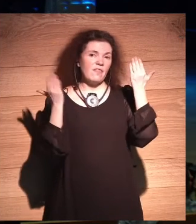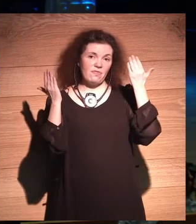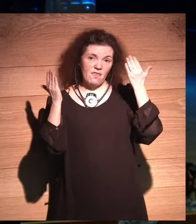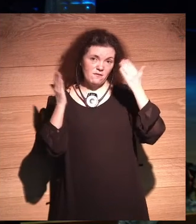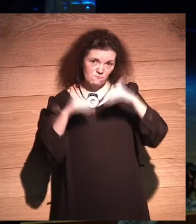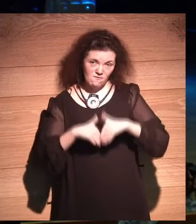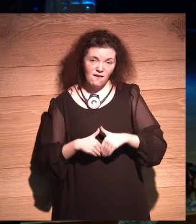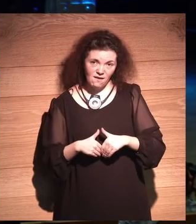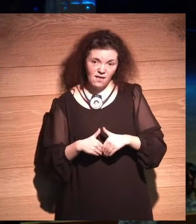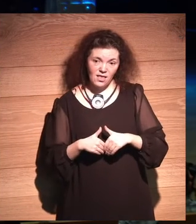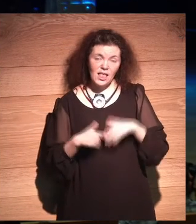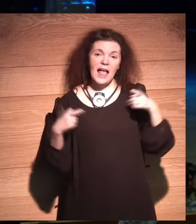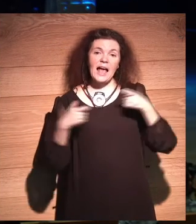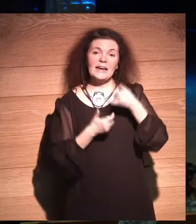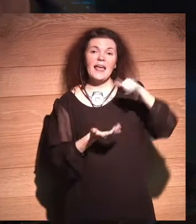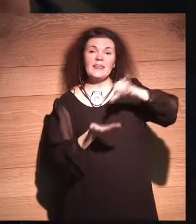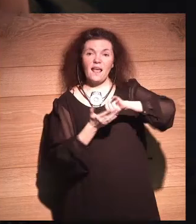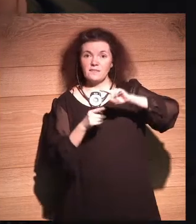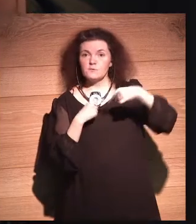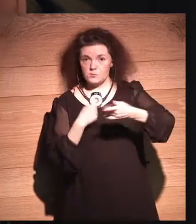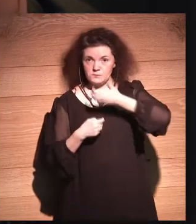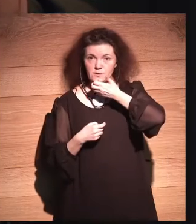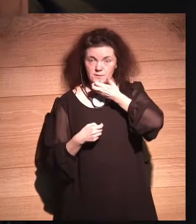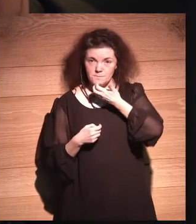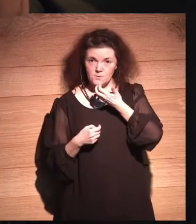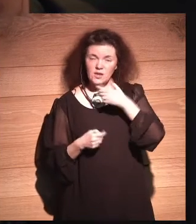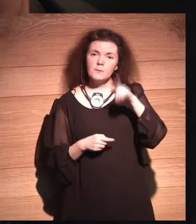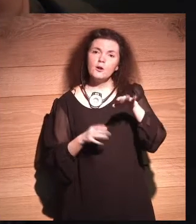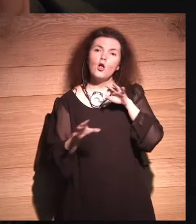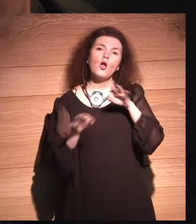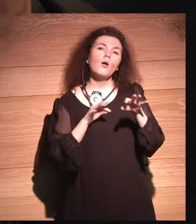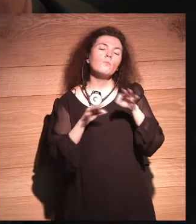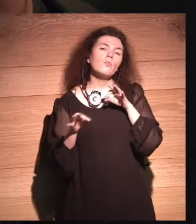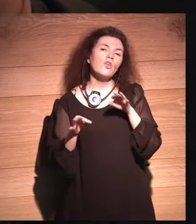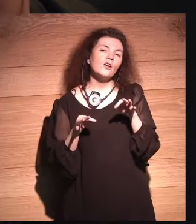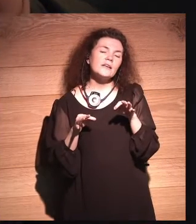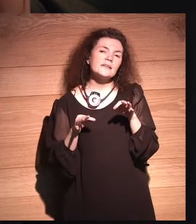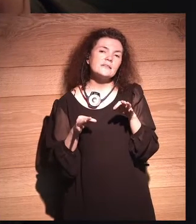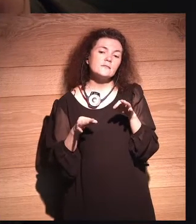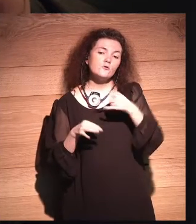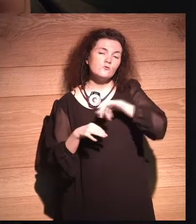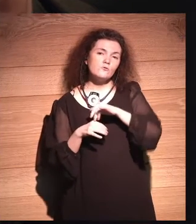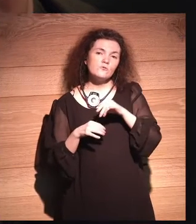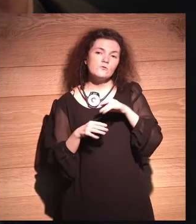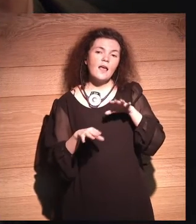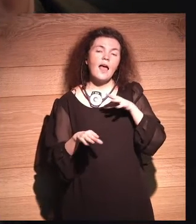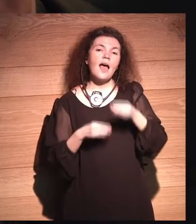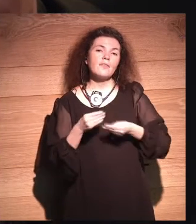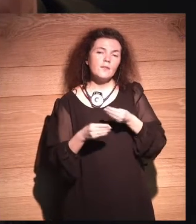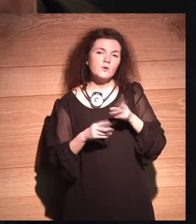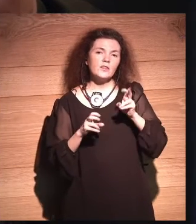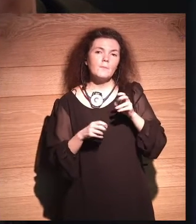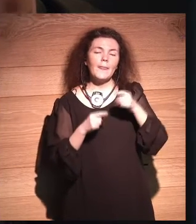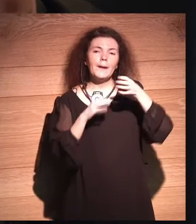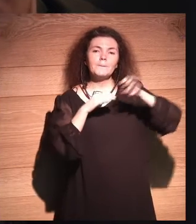Iraq War, for example, the options that were taken over the Brexit vote in Britain, these